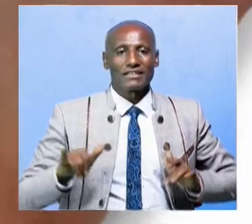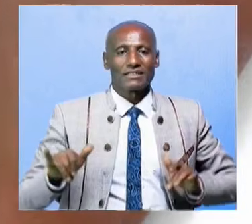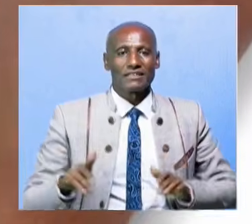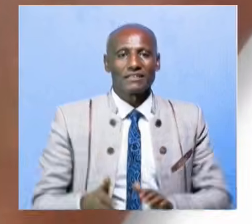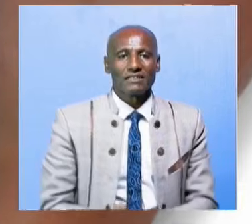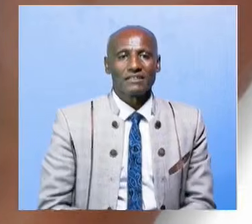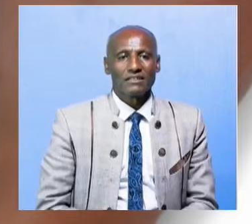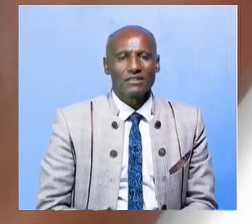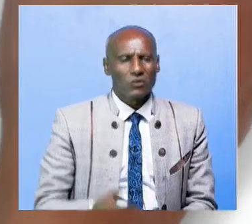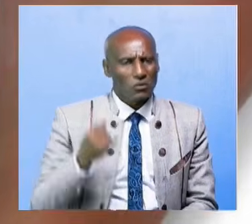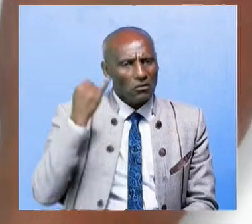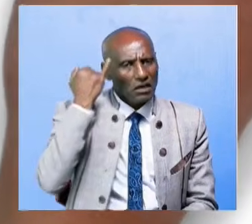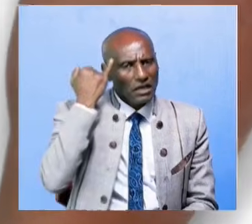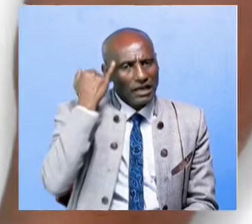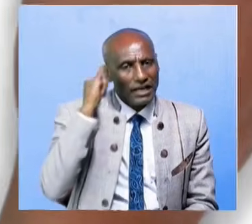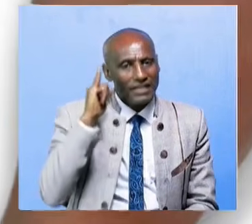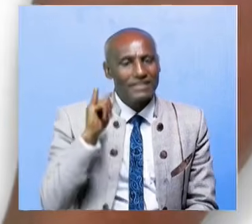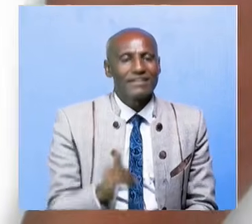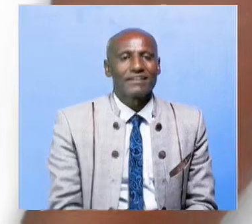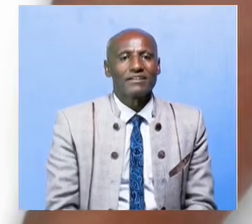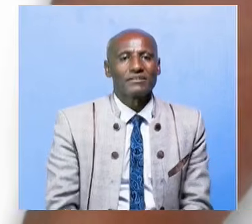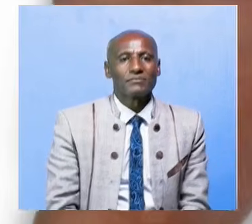It could be an idea.